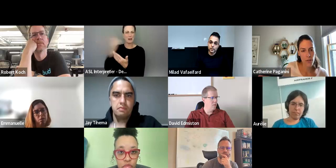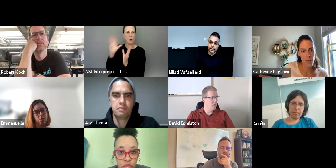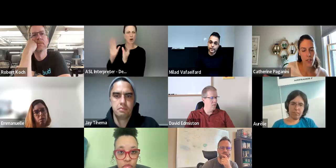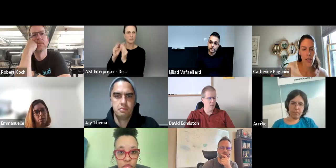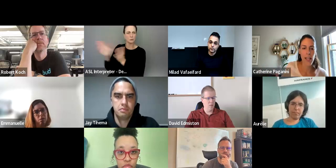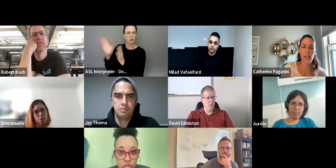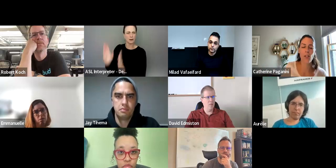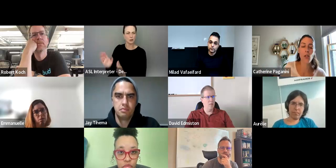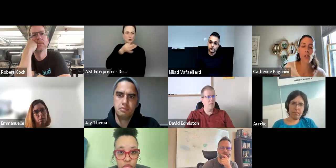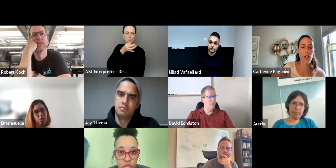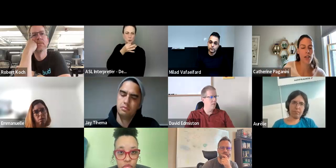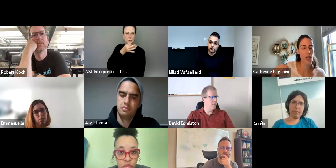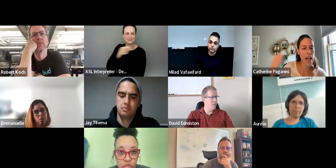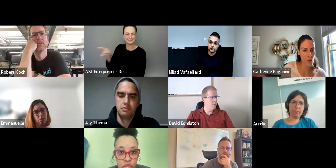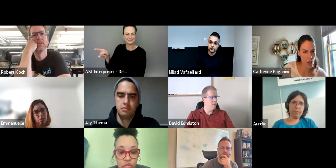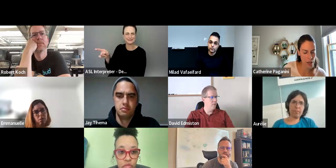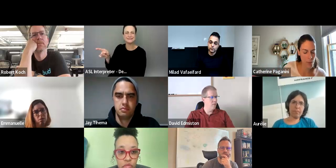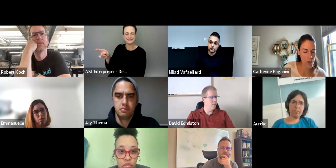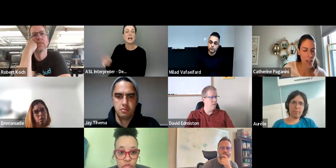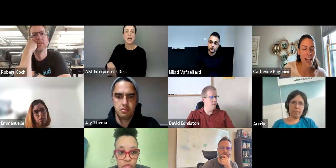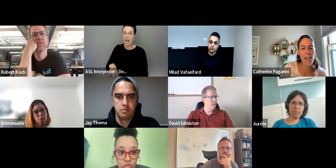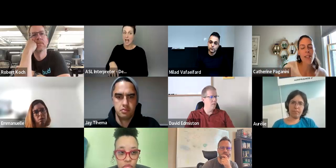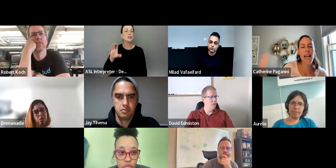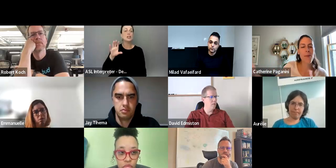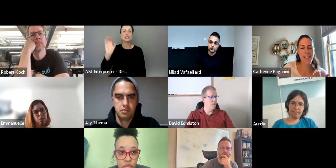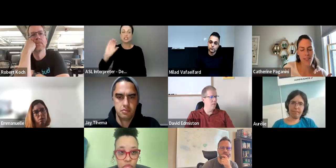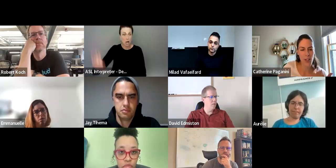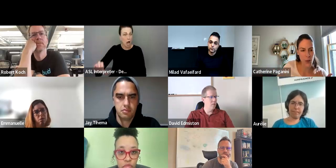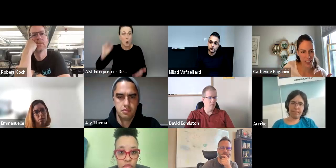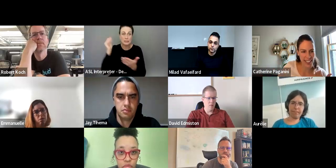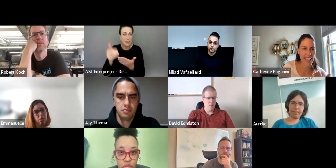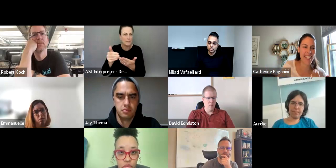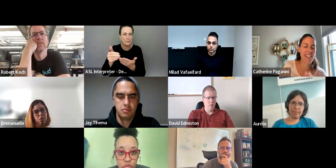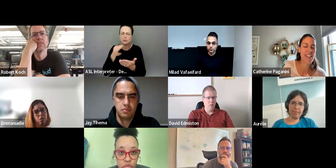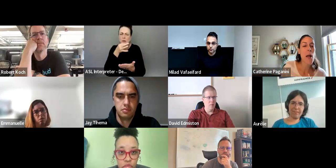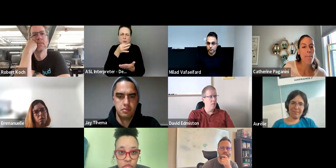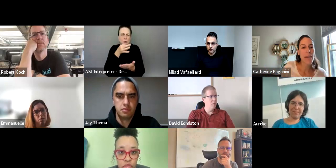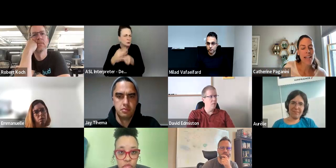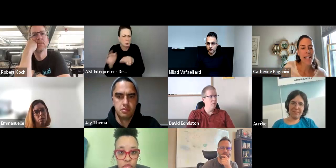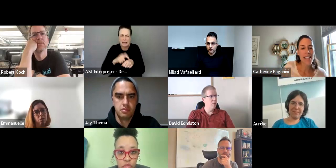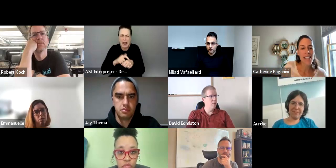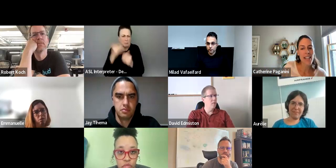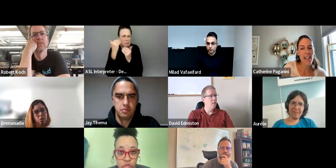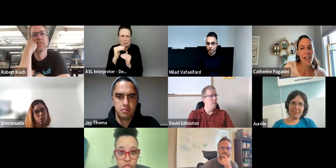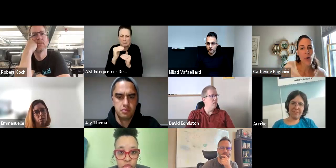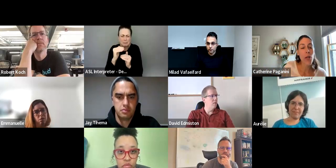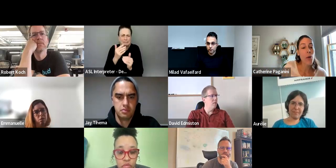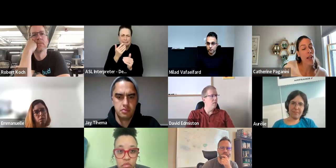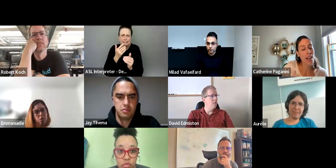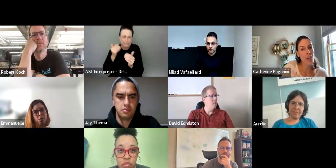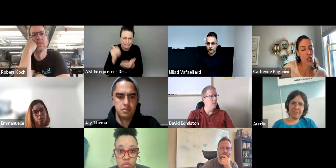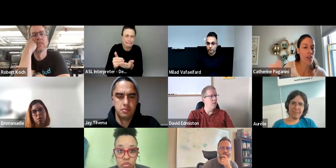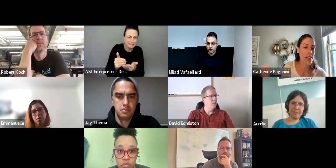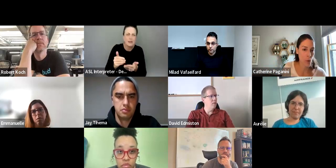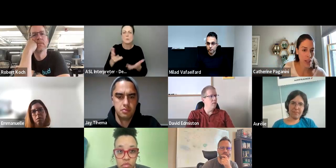organizers, and KubeCon Chicago is coming up. I know the timeline is very short, but we